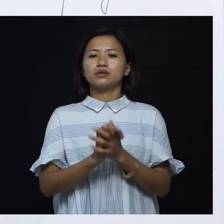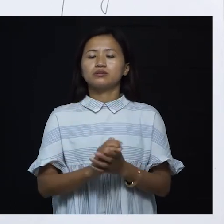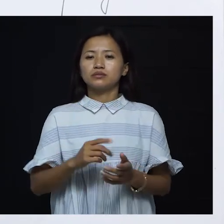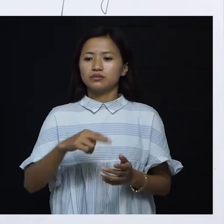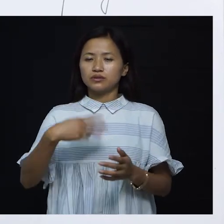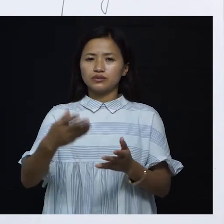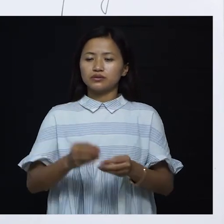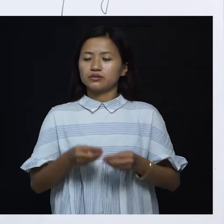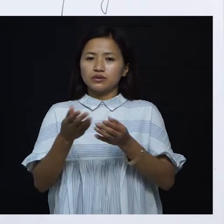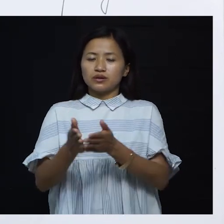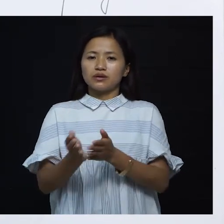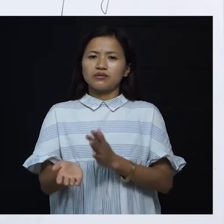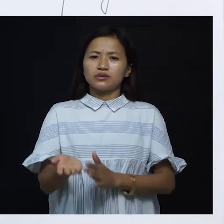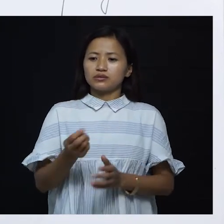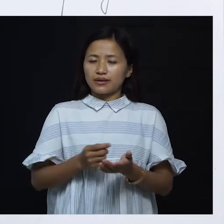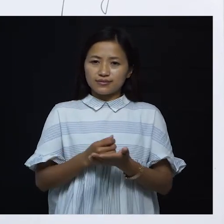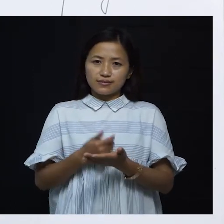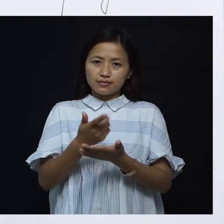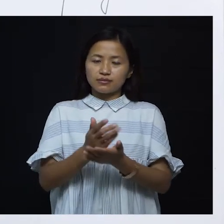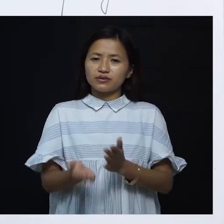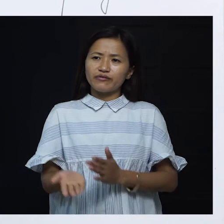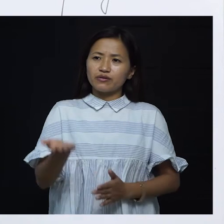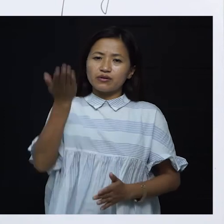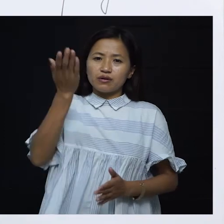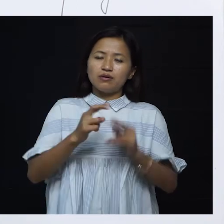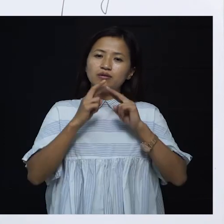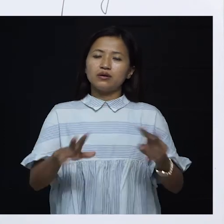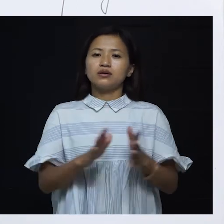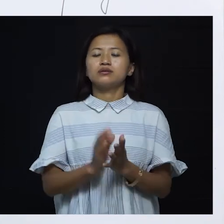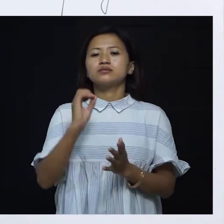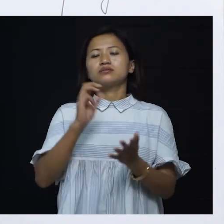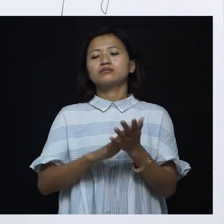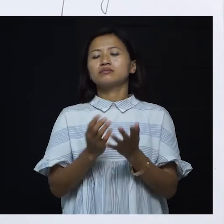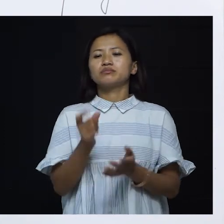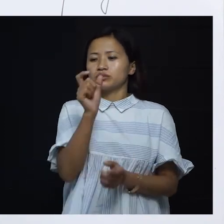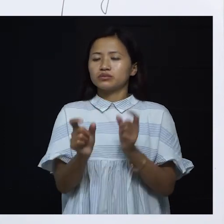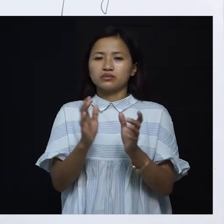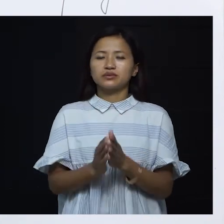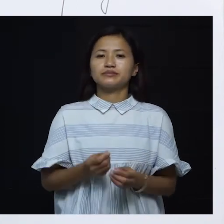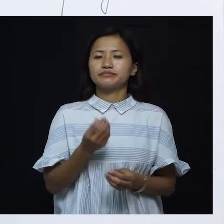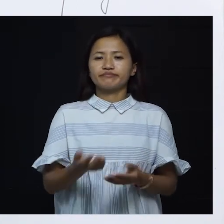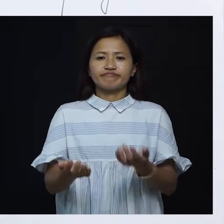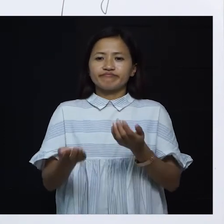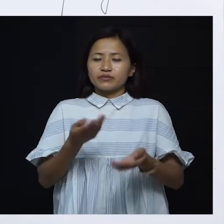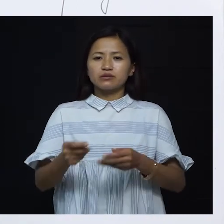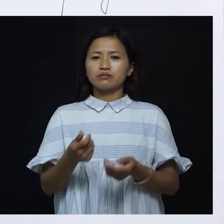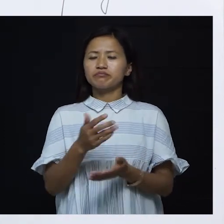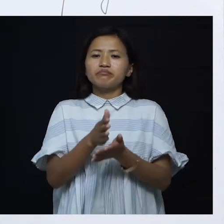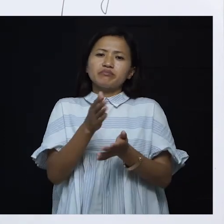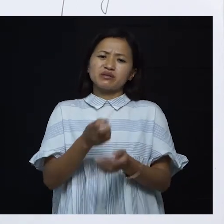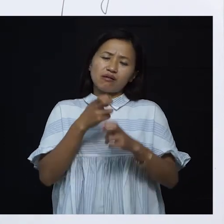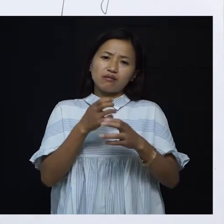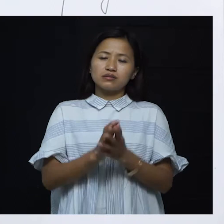to sell it off at a very high price where the common people are not able to buy, afford it, all right? So